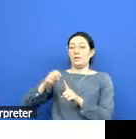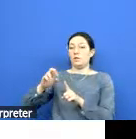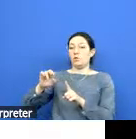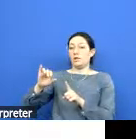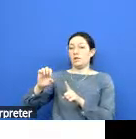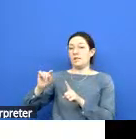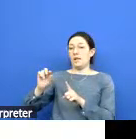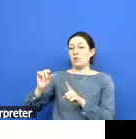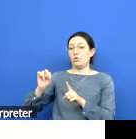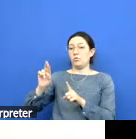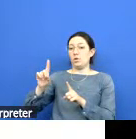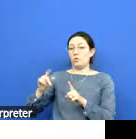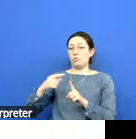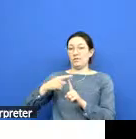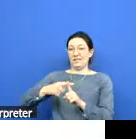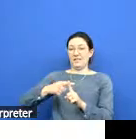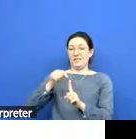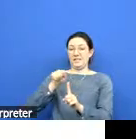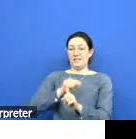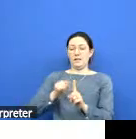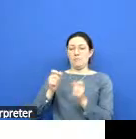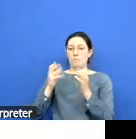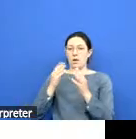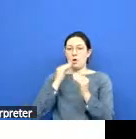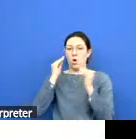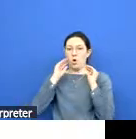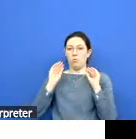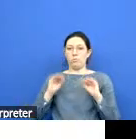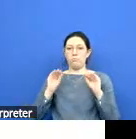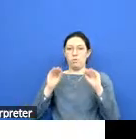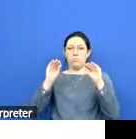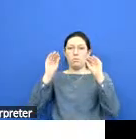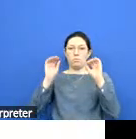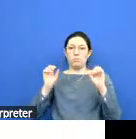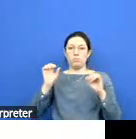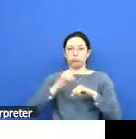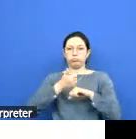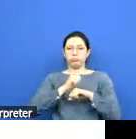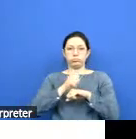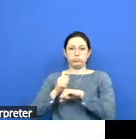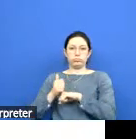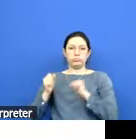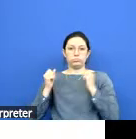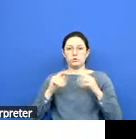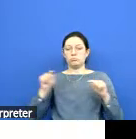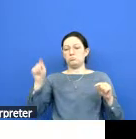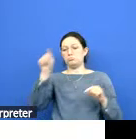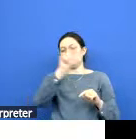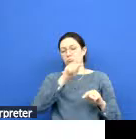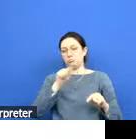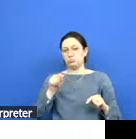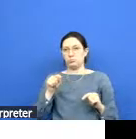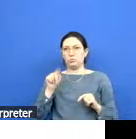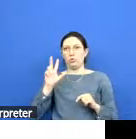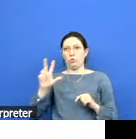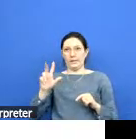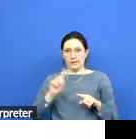Road, a whole lot of homes have gone in over the years, right? 3